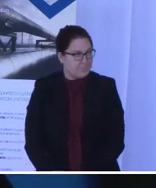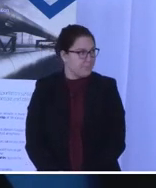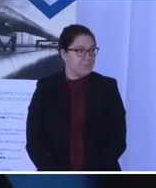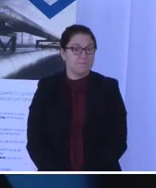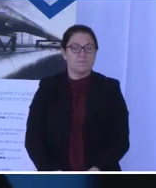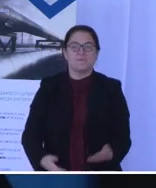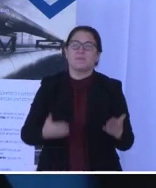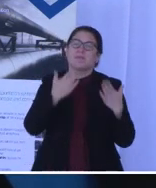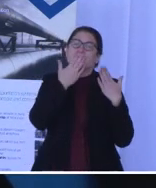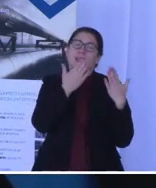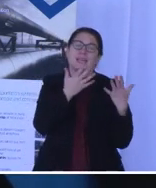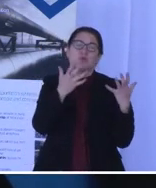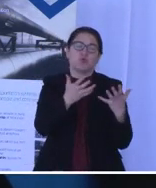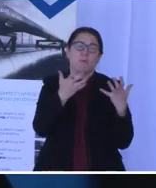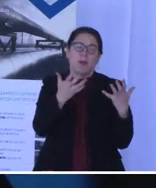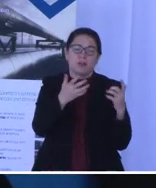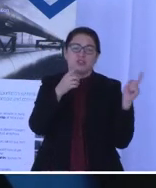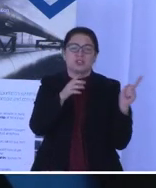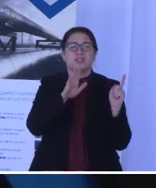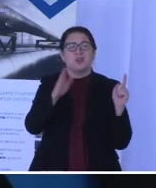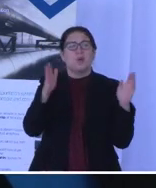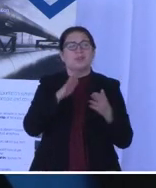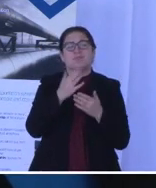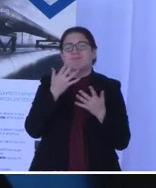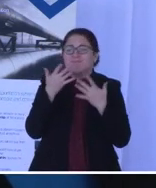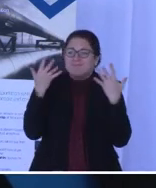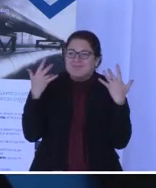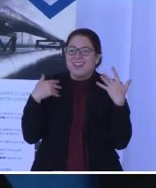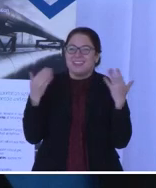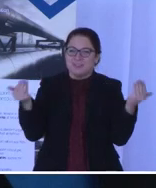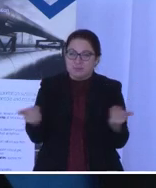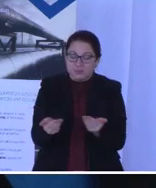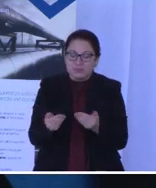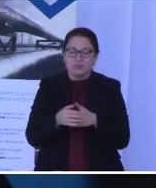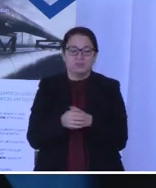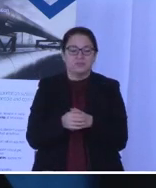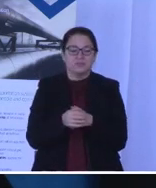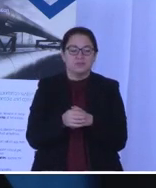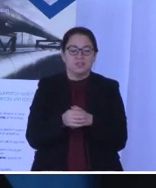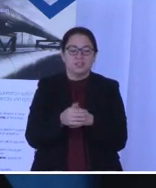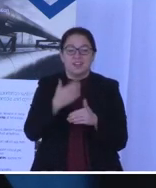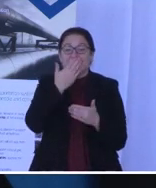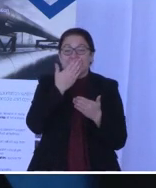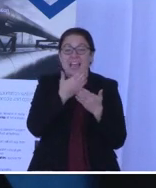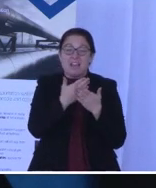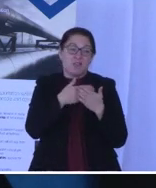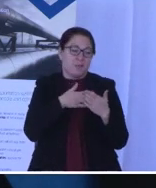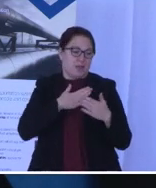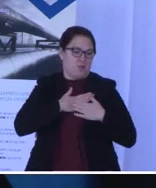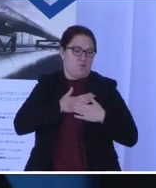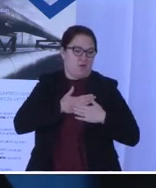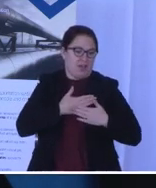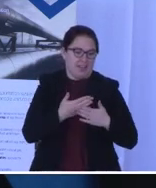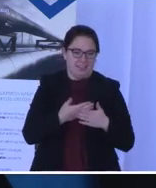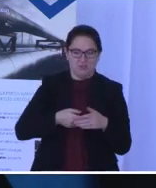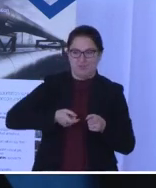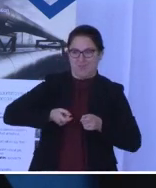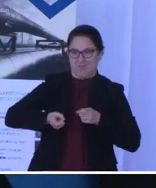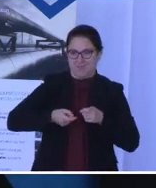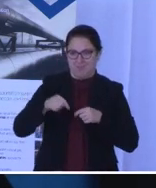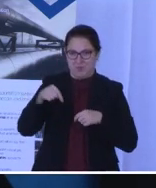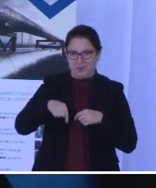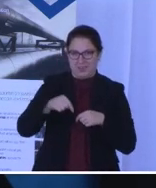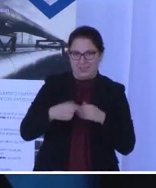Well, Francine, thank you very much for that very kind introduction and for agreeing to be our MC for this morning's 20th